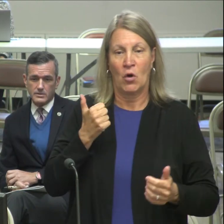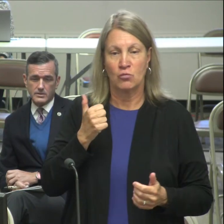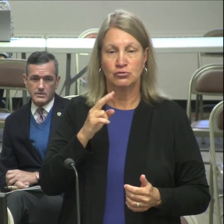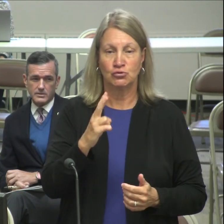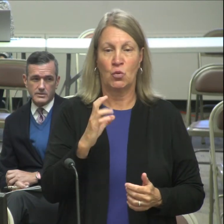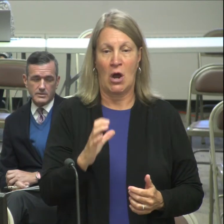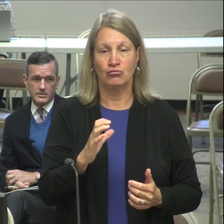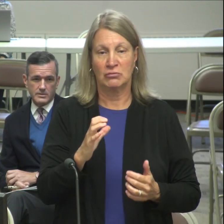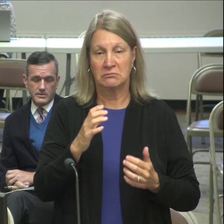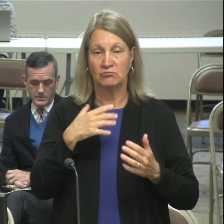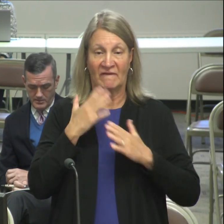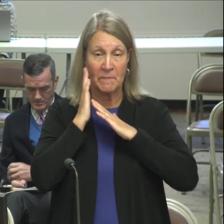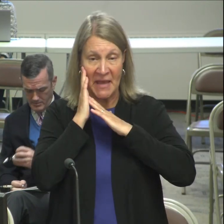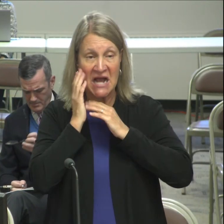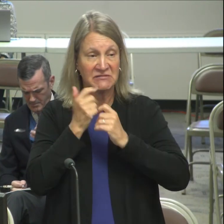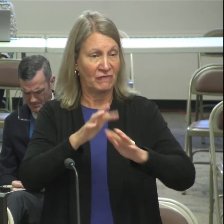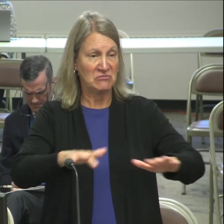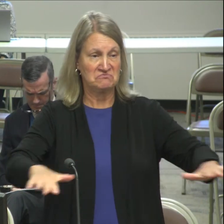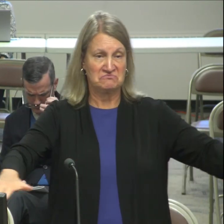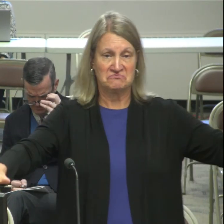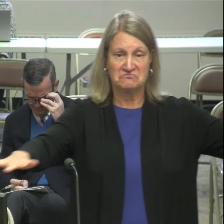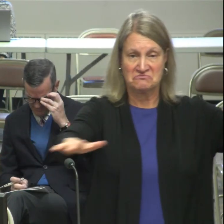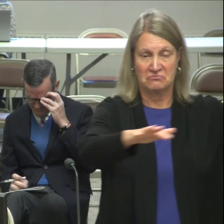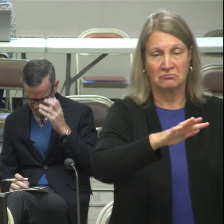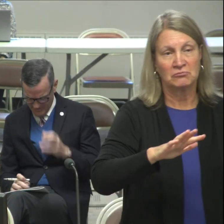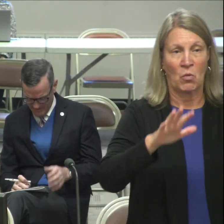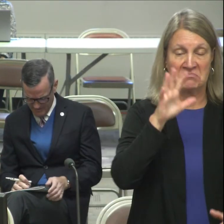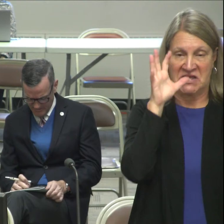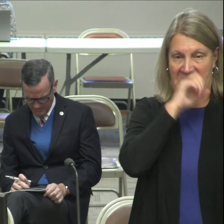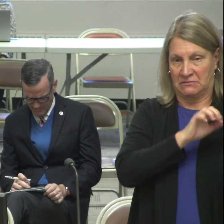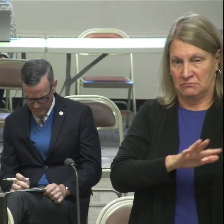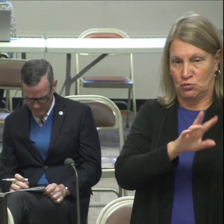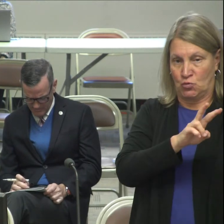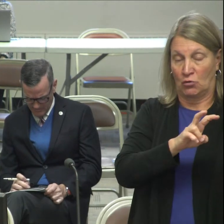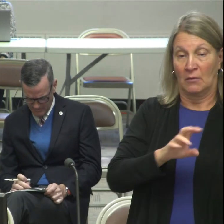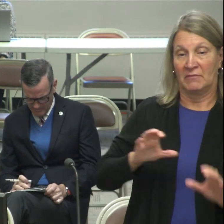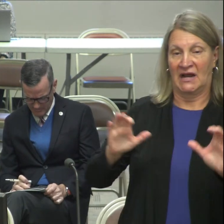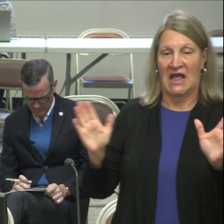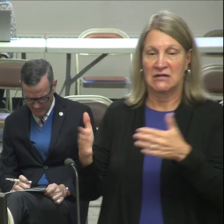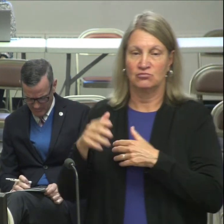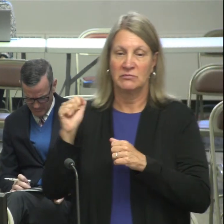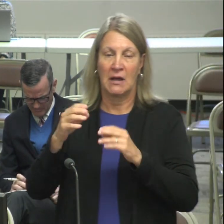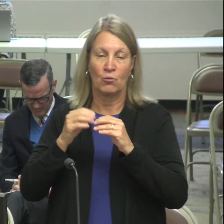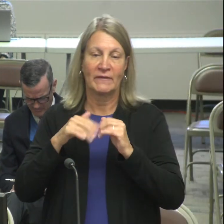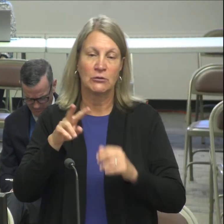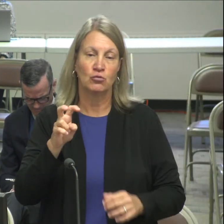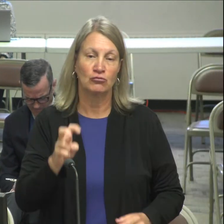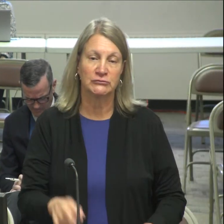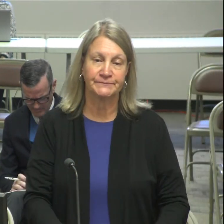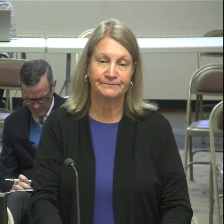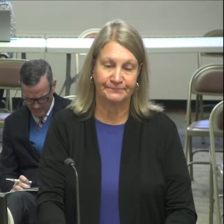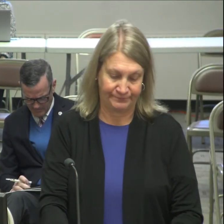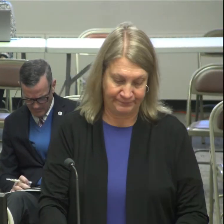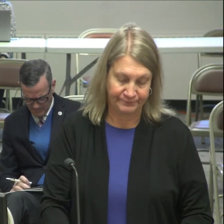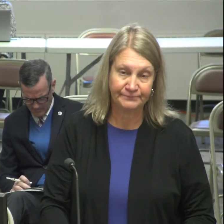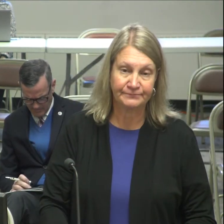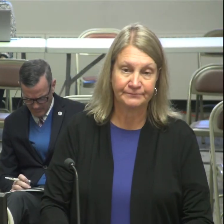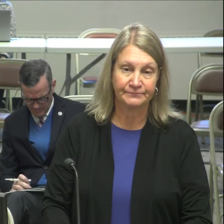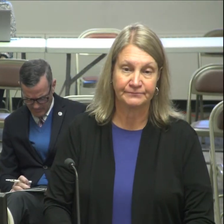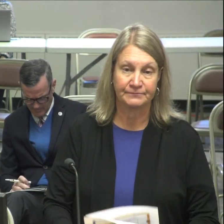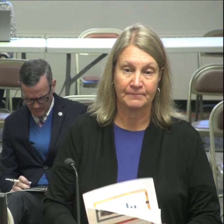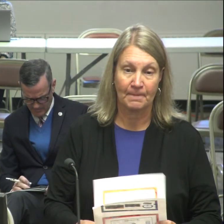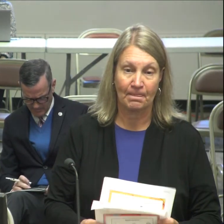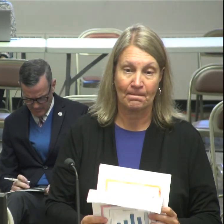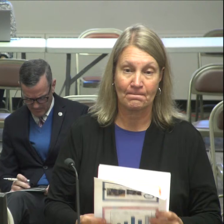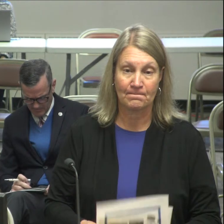gpsd available tournament and we had almost 200 and everybody had a bed so I'm gonna guess a true capacity